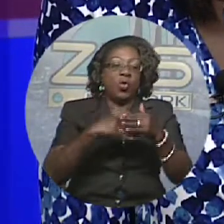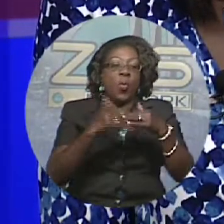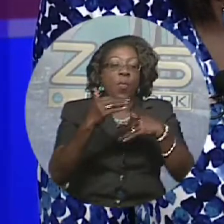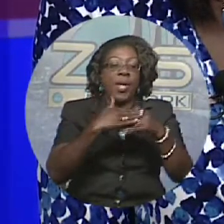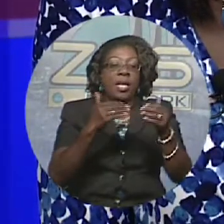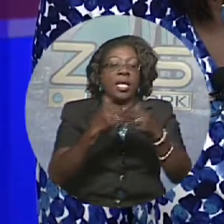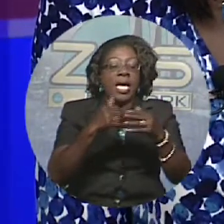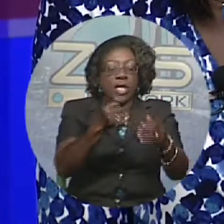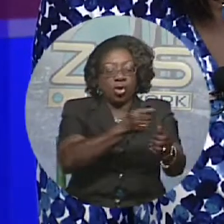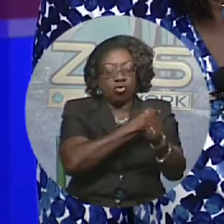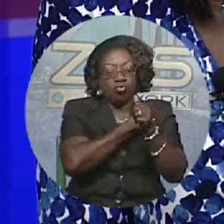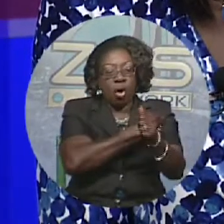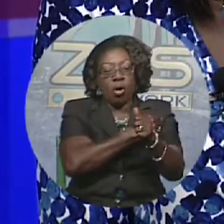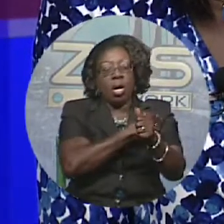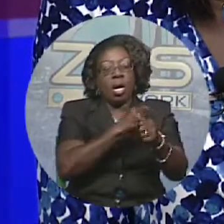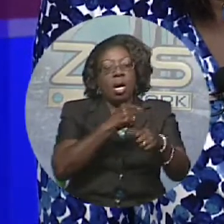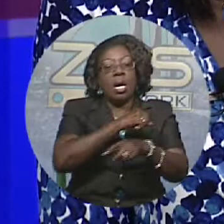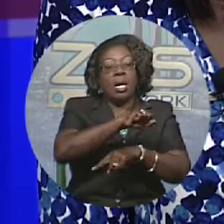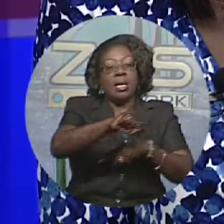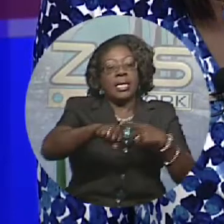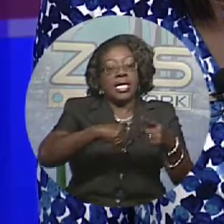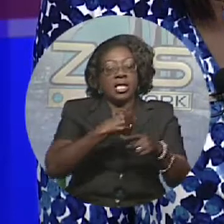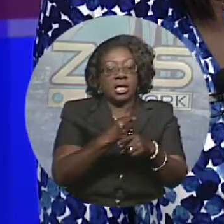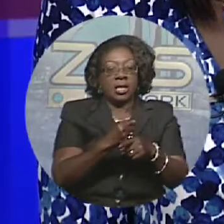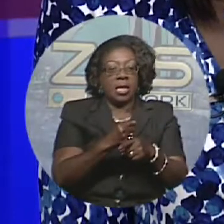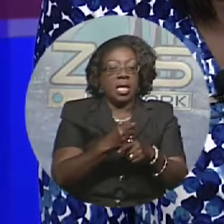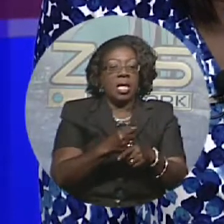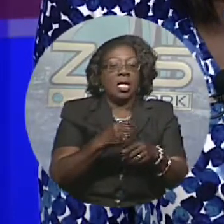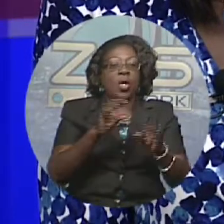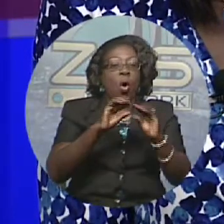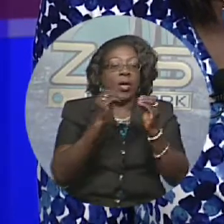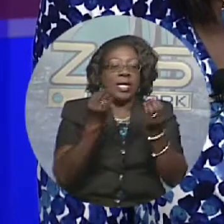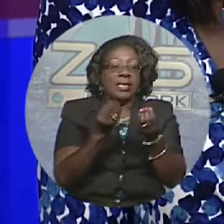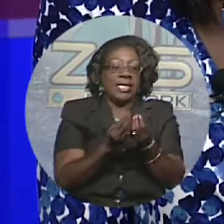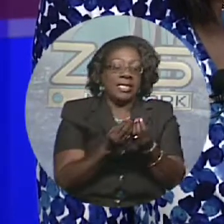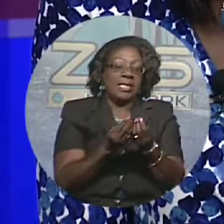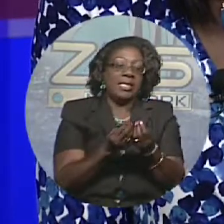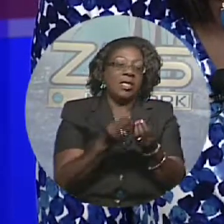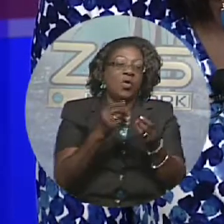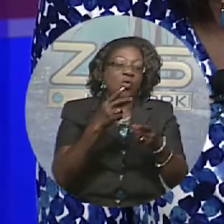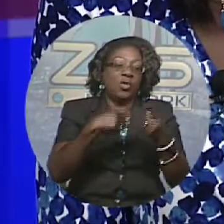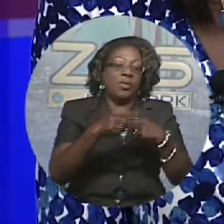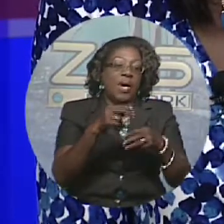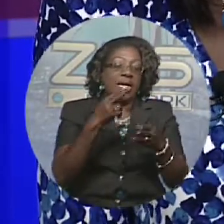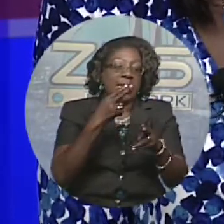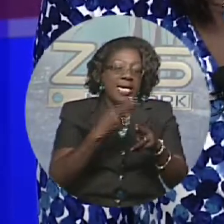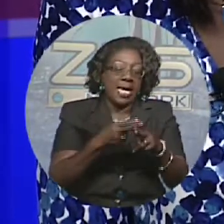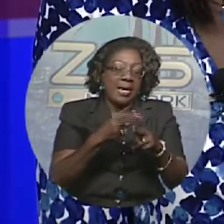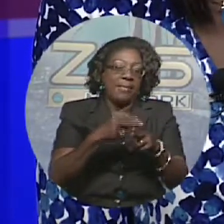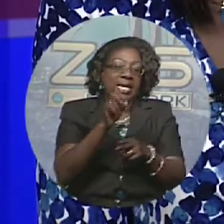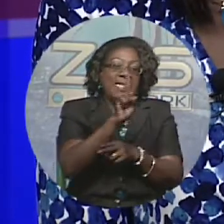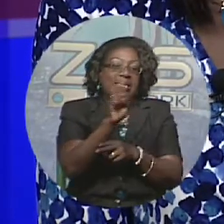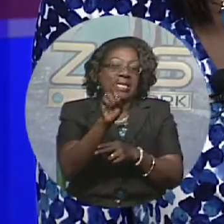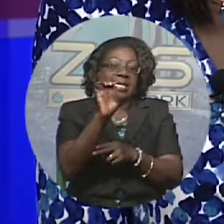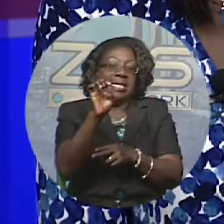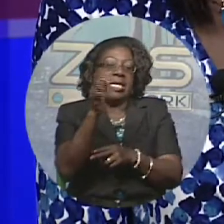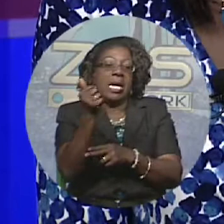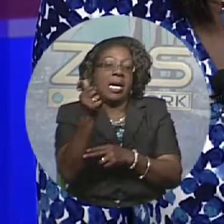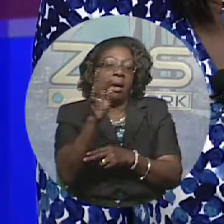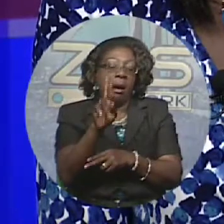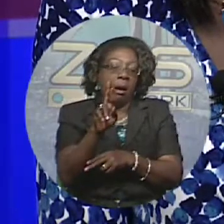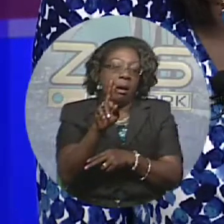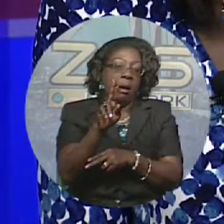with a unique touch. The organization goes by the name DARES, which means Doctors Empowering and Rebuilding Society. Additionally, members